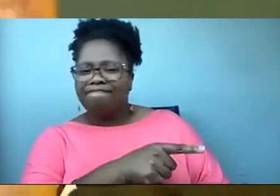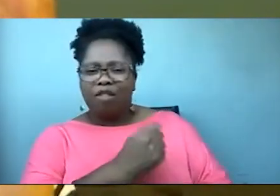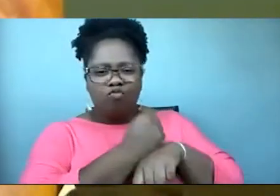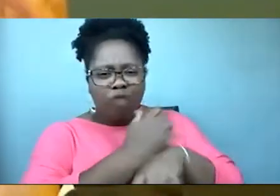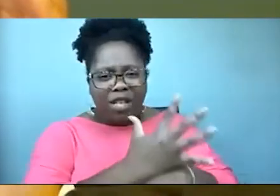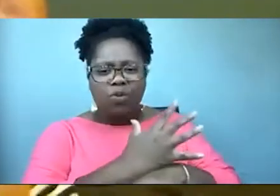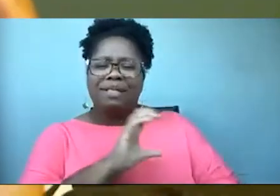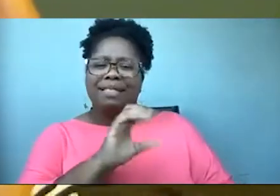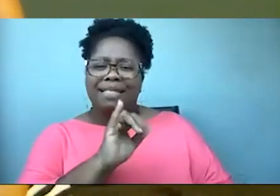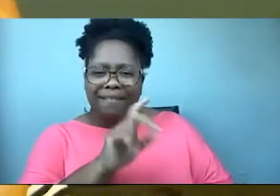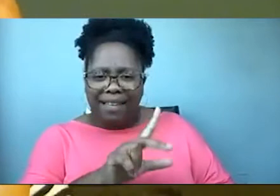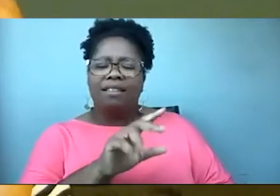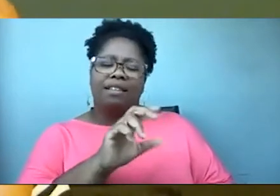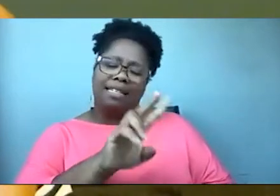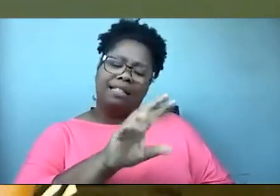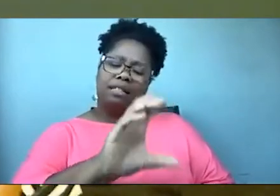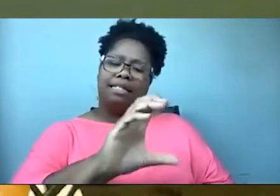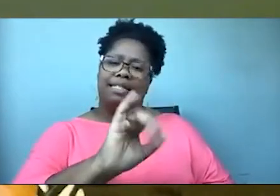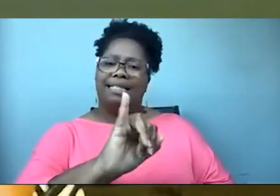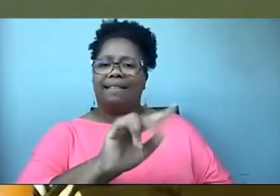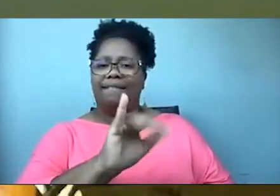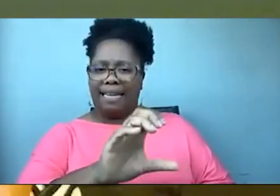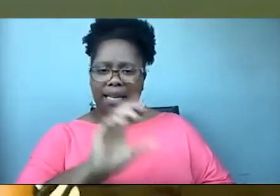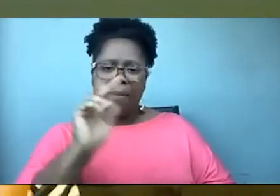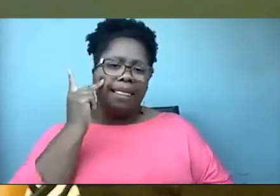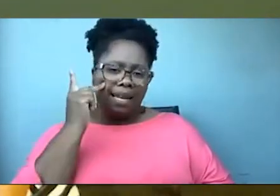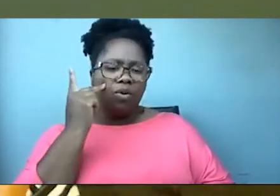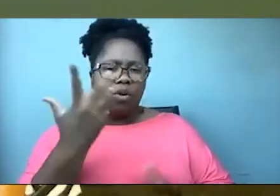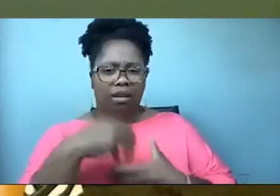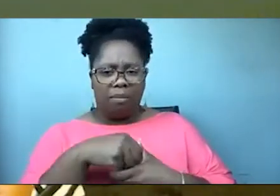linked, right? That self-determination, that's community-driven